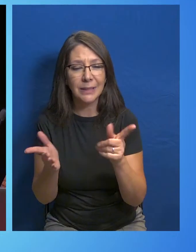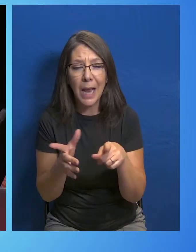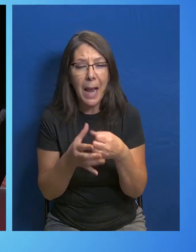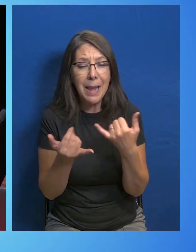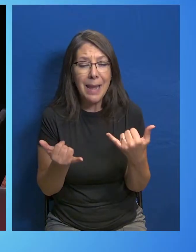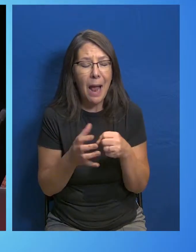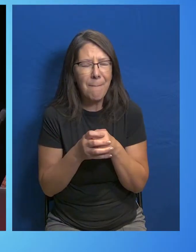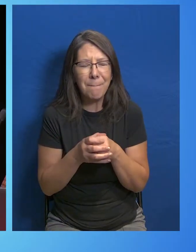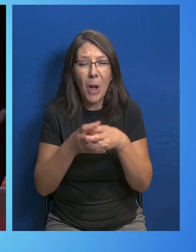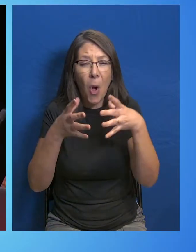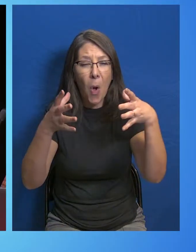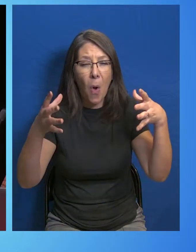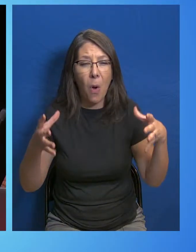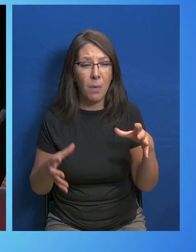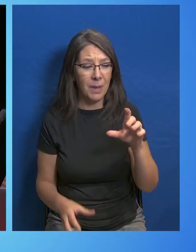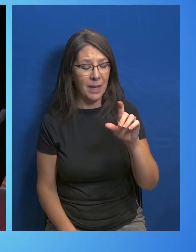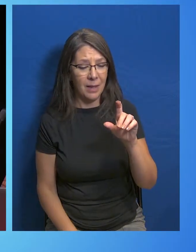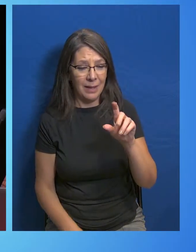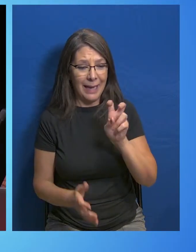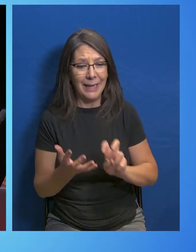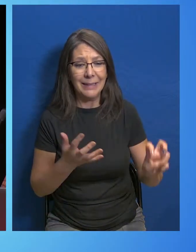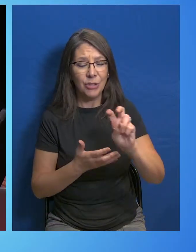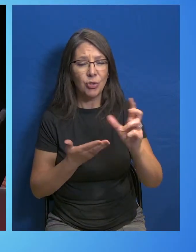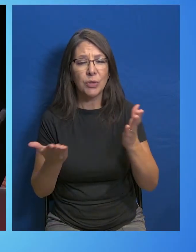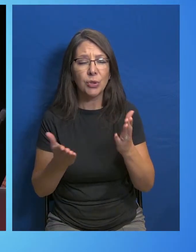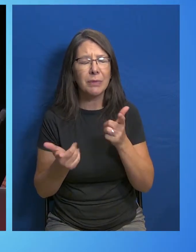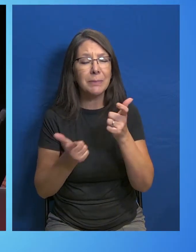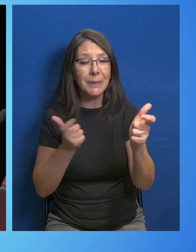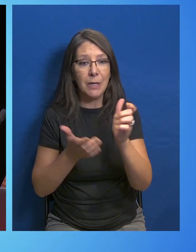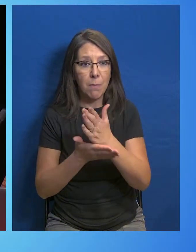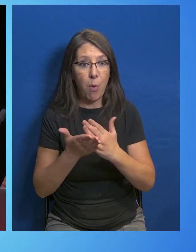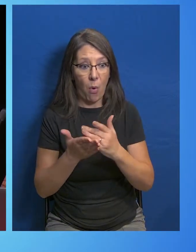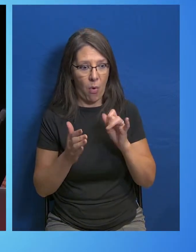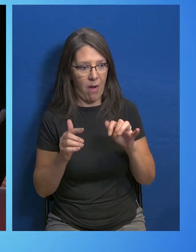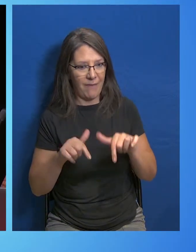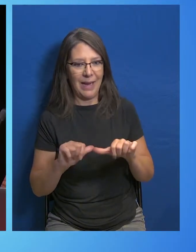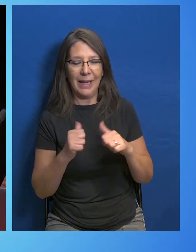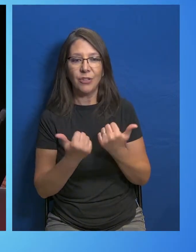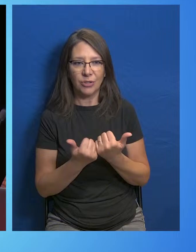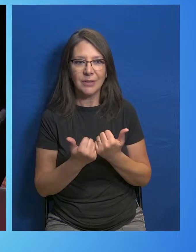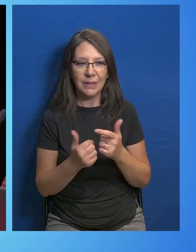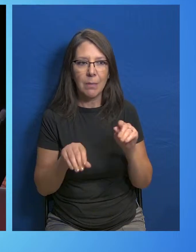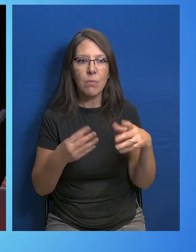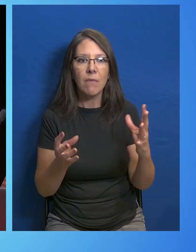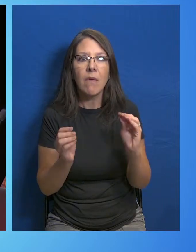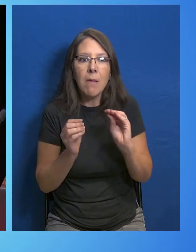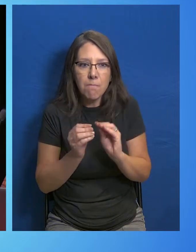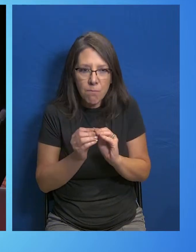be the largest part of this agency as far as number of students served.